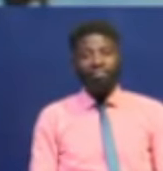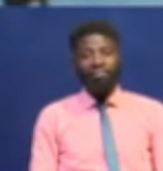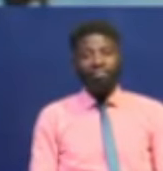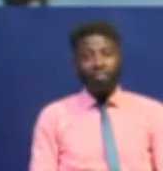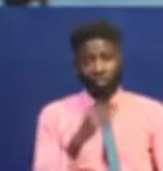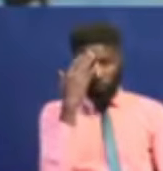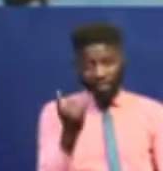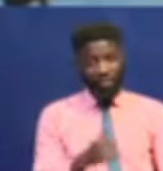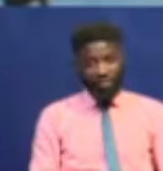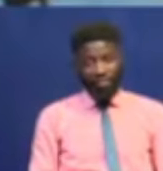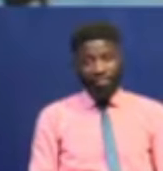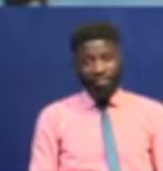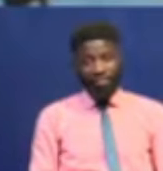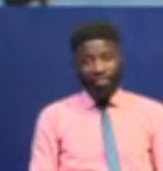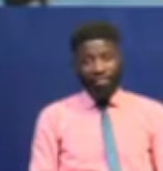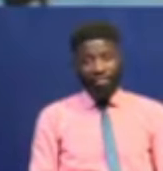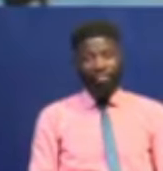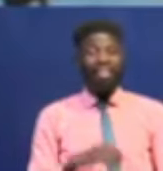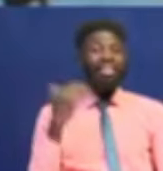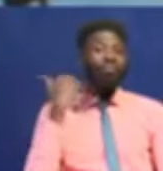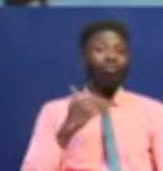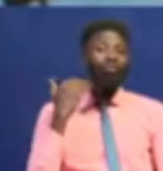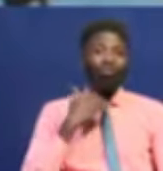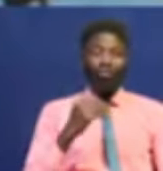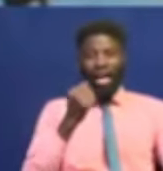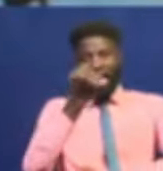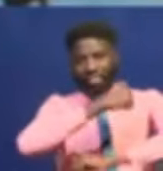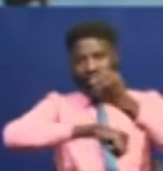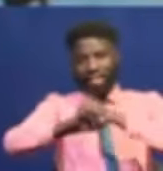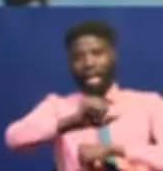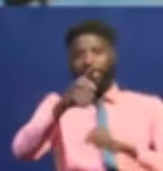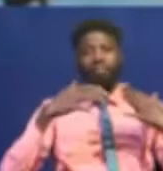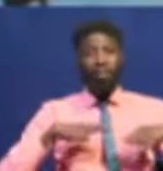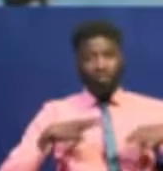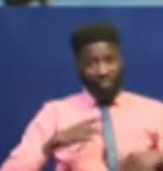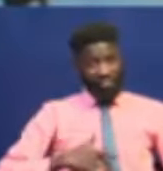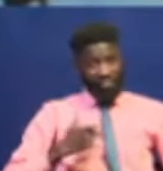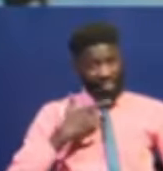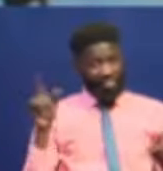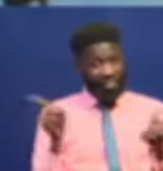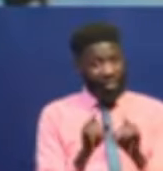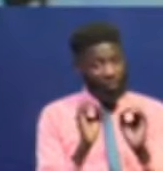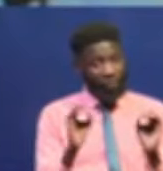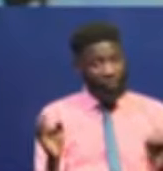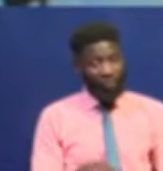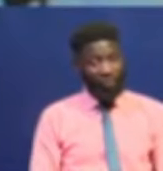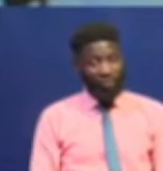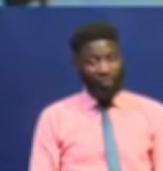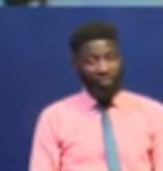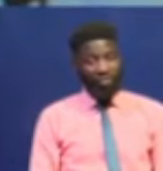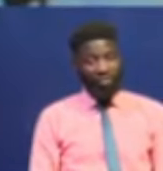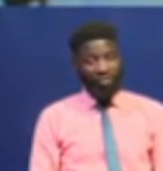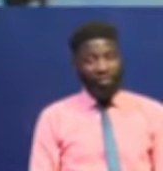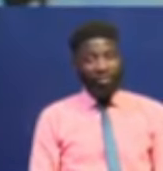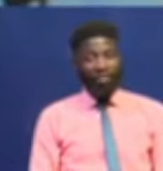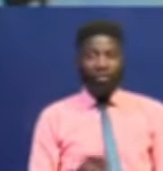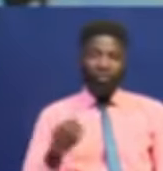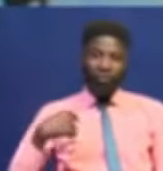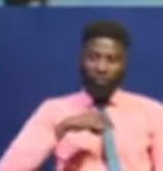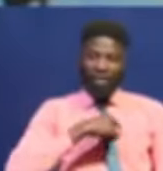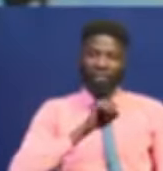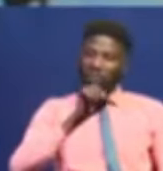because of the criminality of others? Don't they feel the same? So we just need